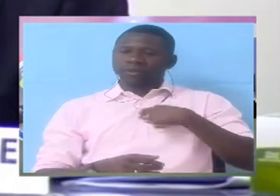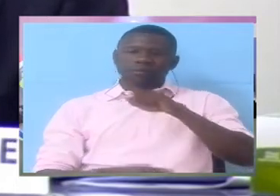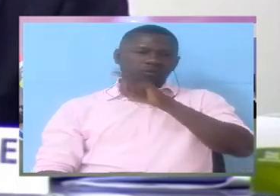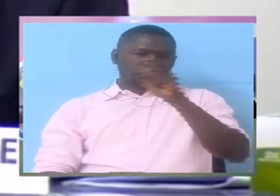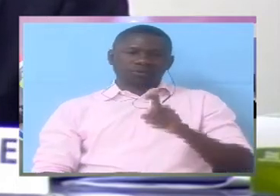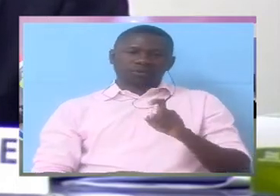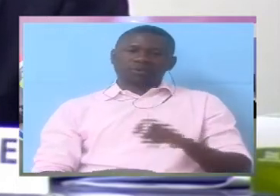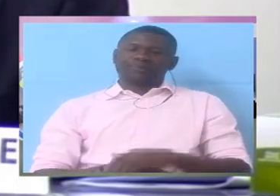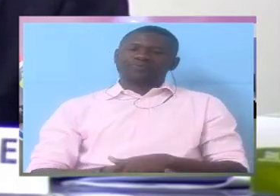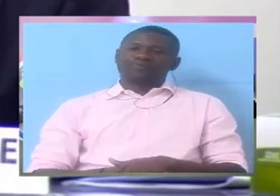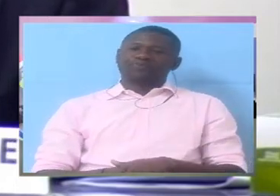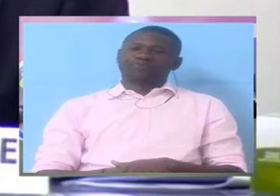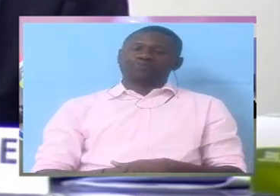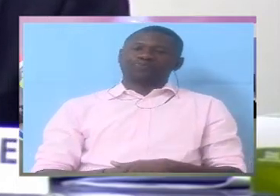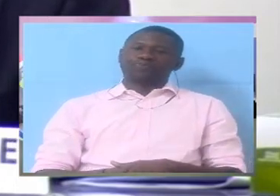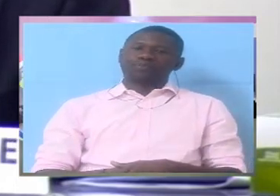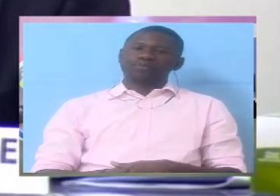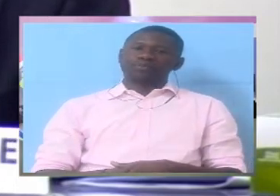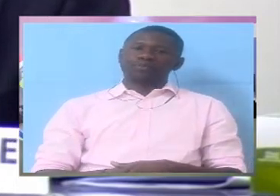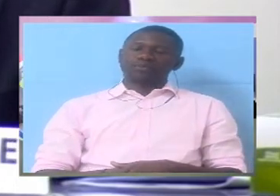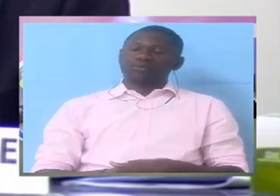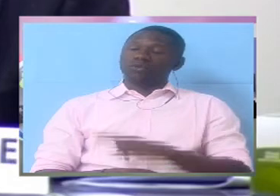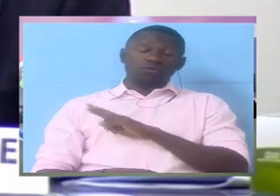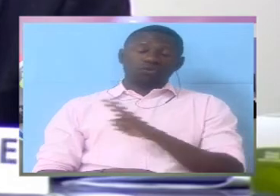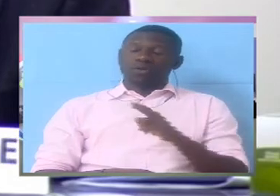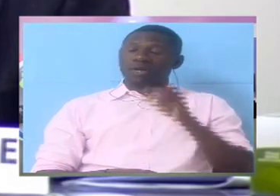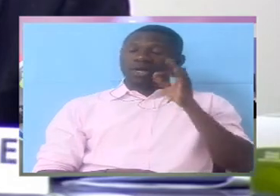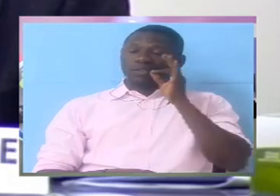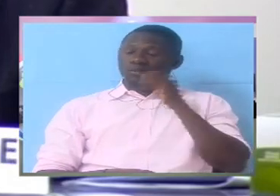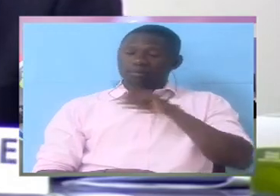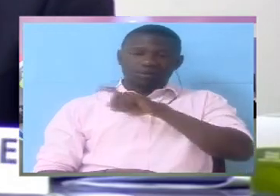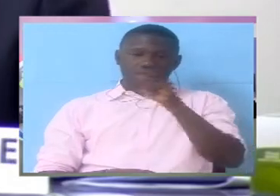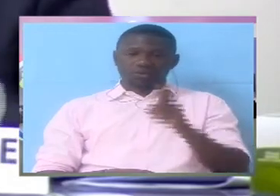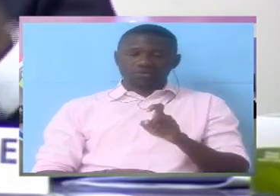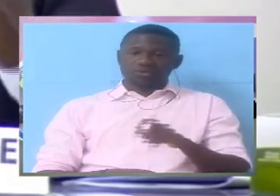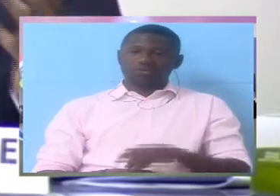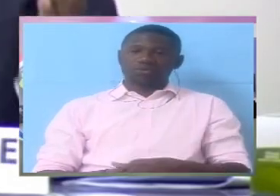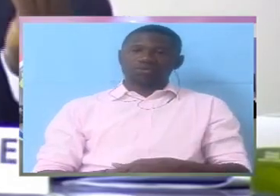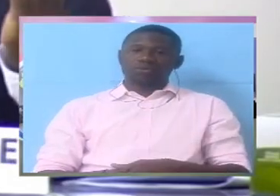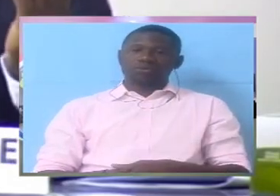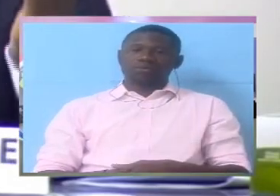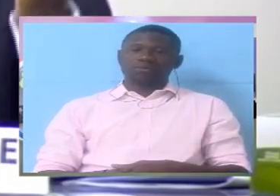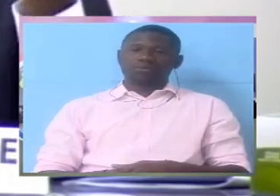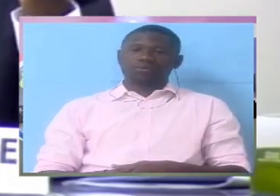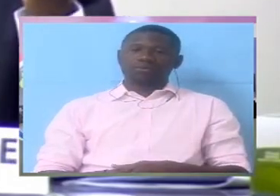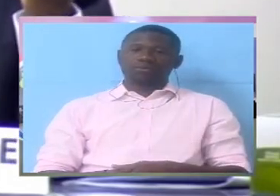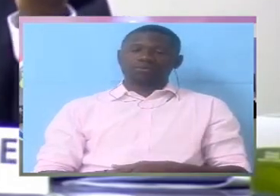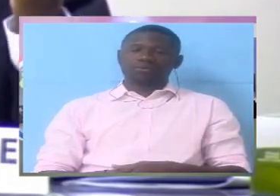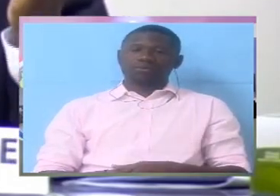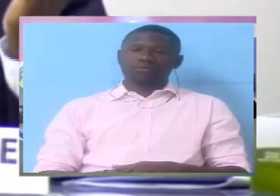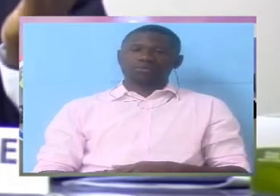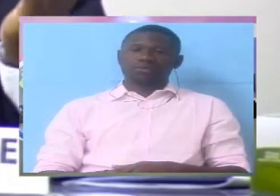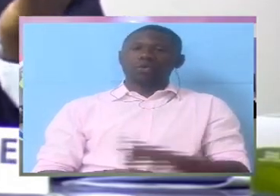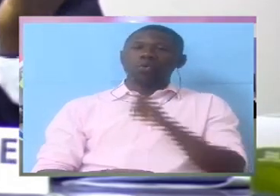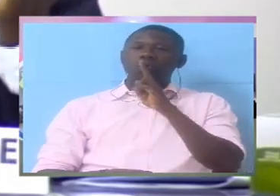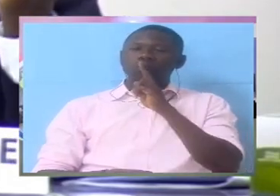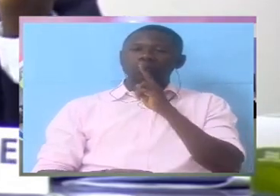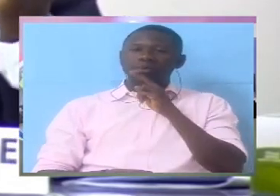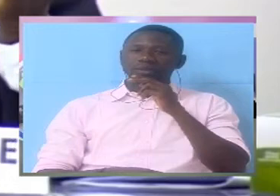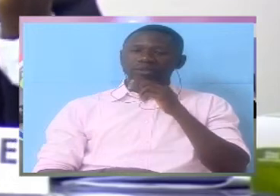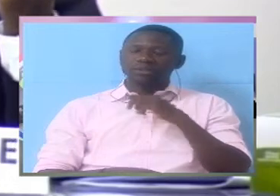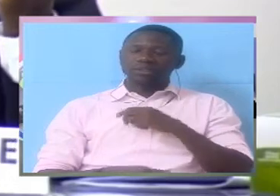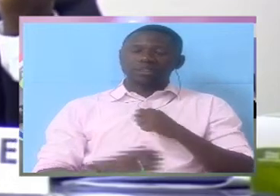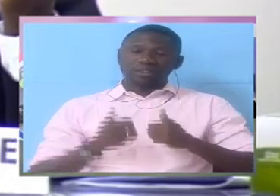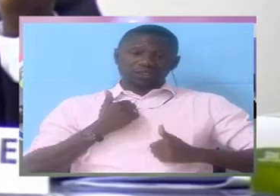ima jabi. You still have not answered my question. Ani ngabi ima jabi de. Who would be the security officers?